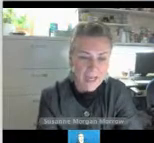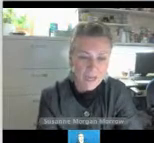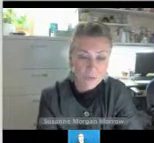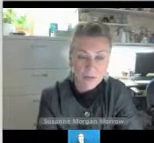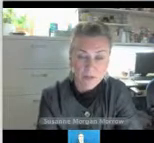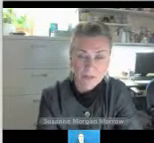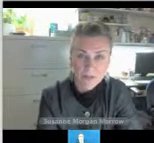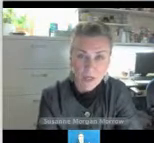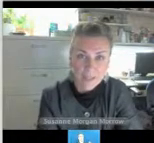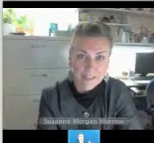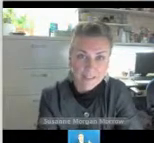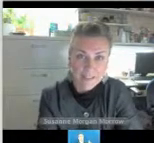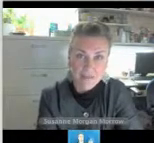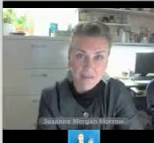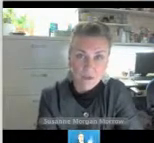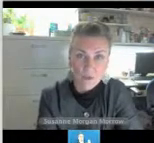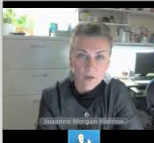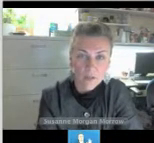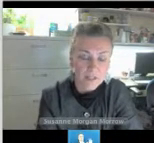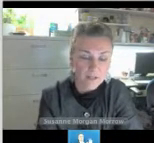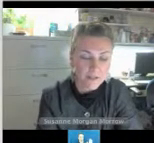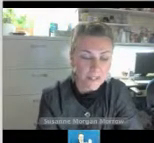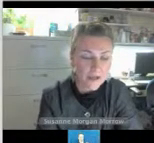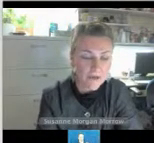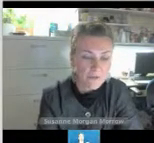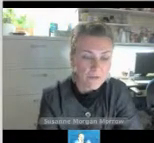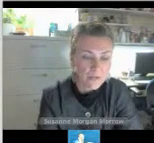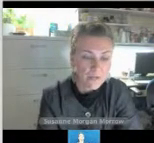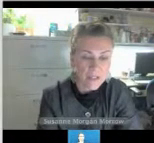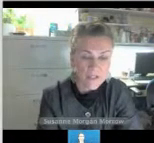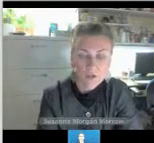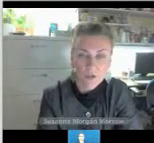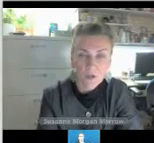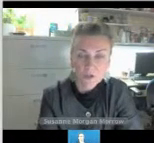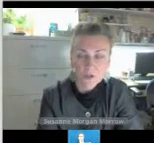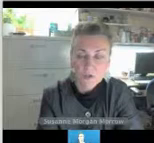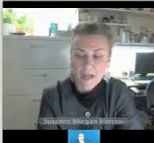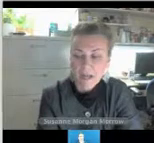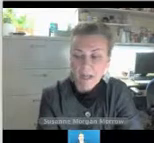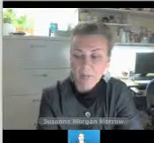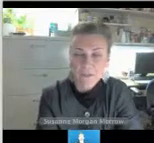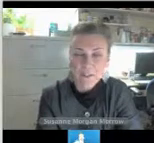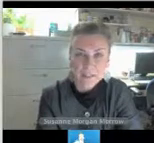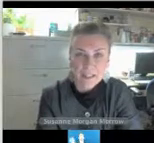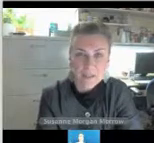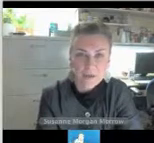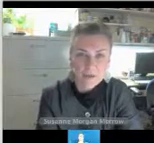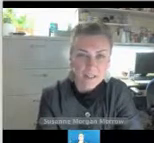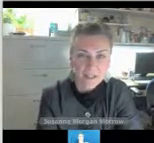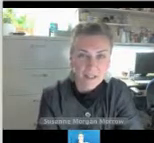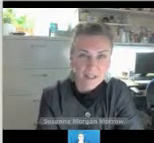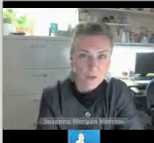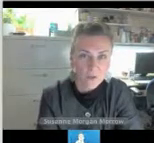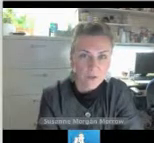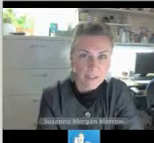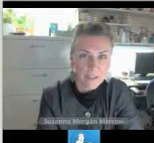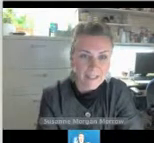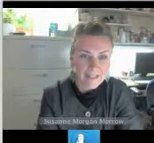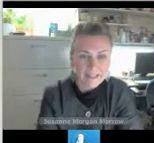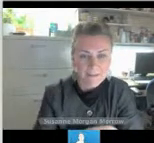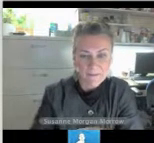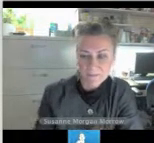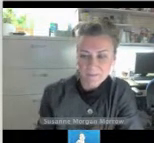that. I will do my best to check in to see if there are questions there, like Carrie was mentioning, and she'll also help facilitate those in case I